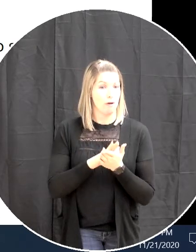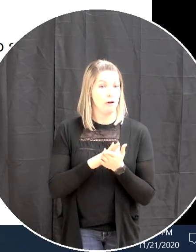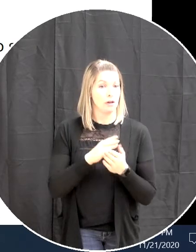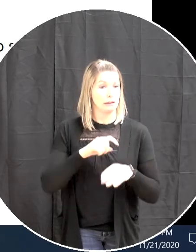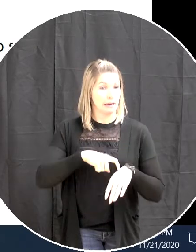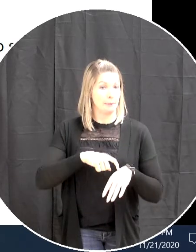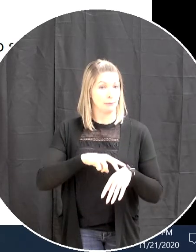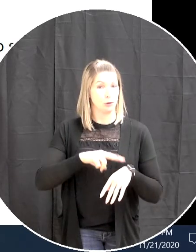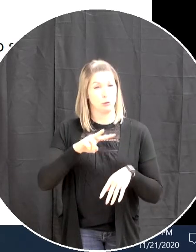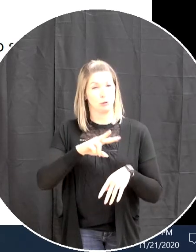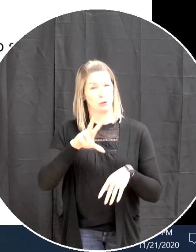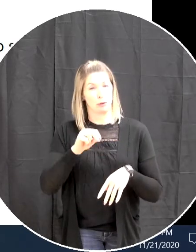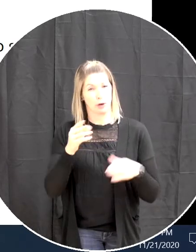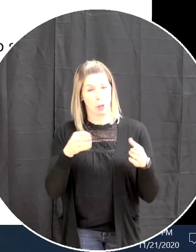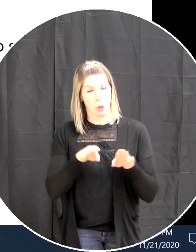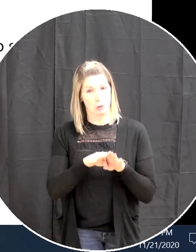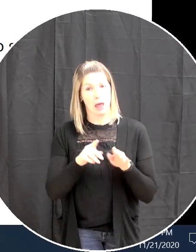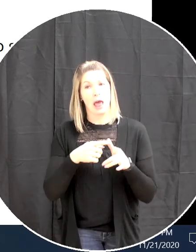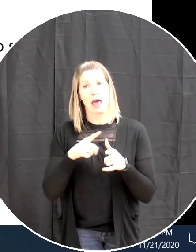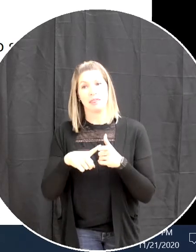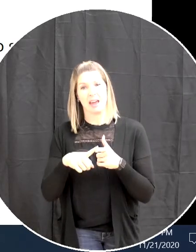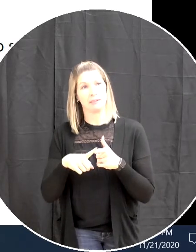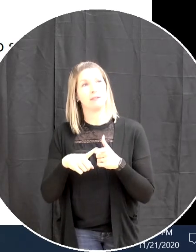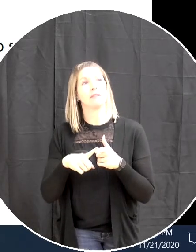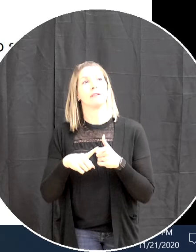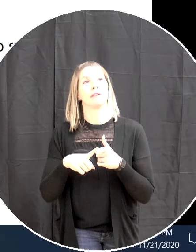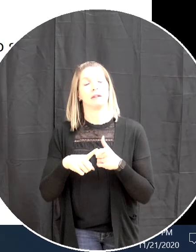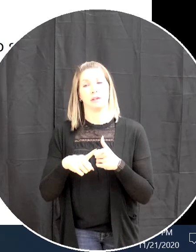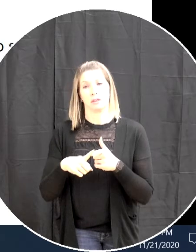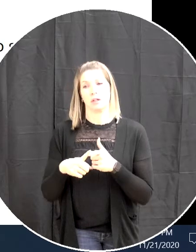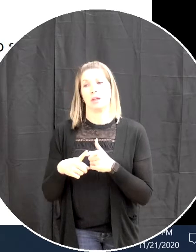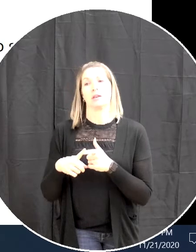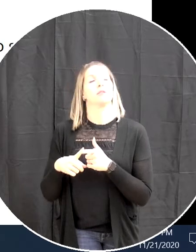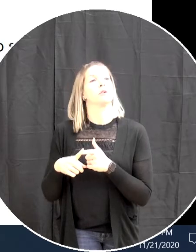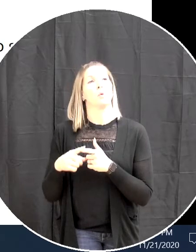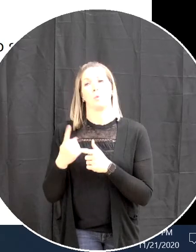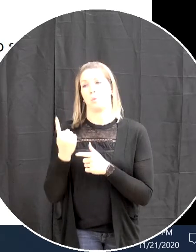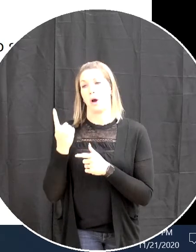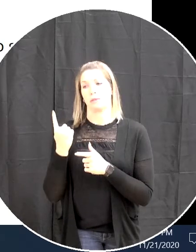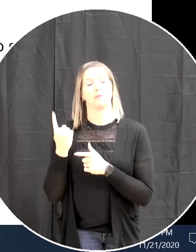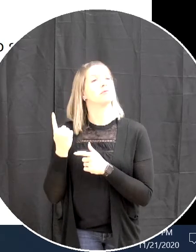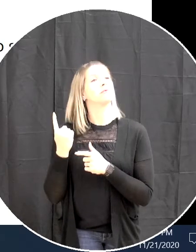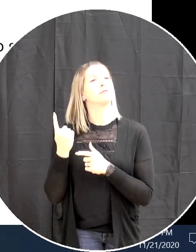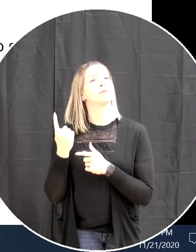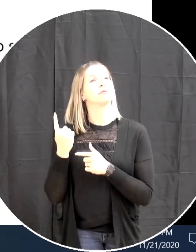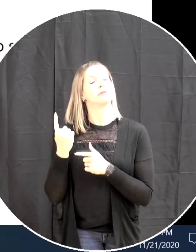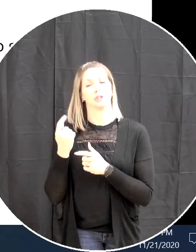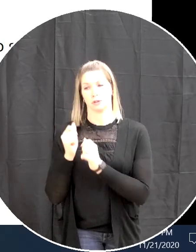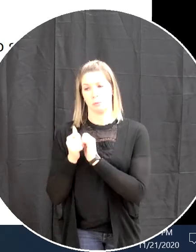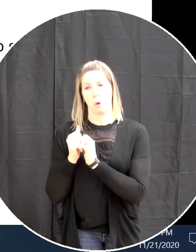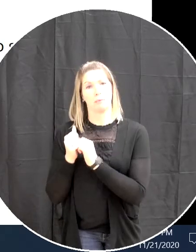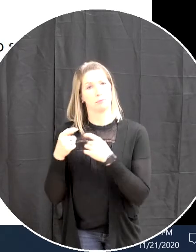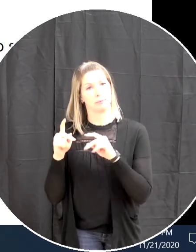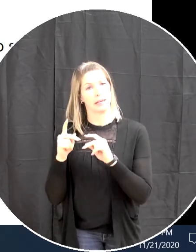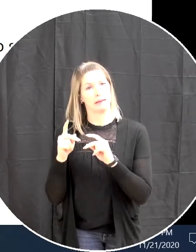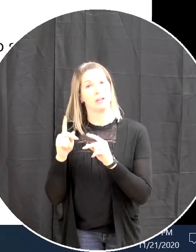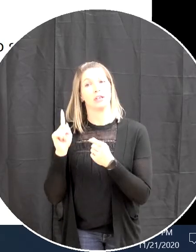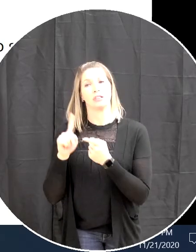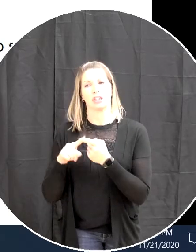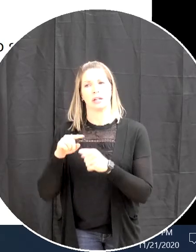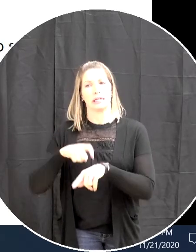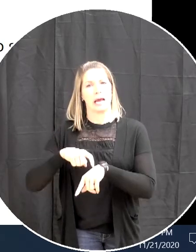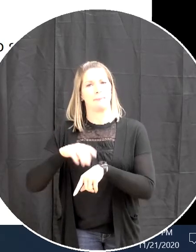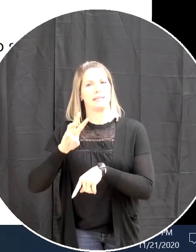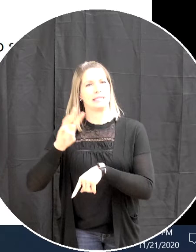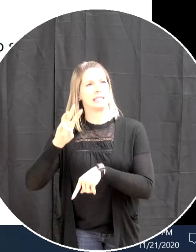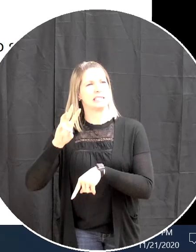volleyball. Now, why volleyball? Well, it just happened to be volleyball was the season, the sport in season according to the School